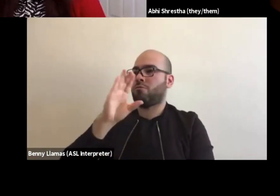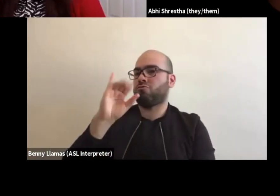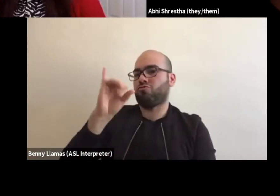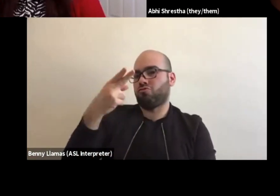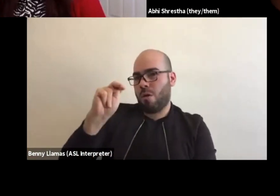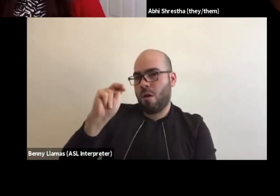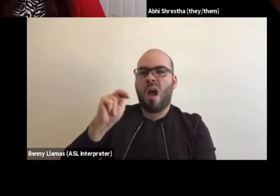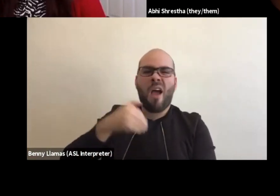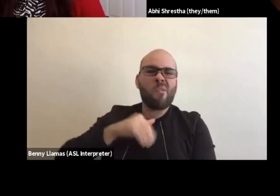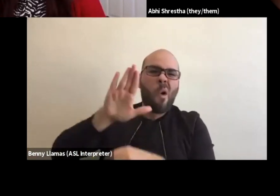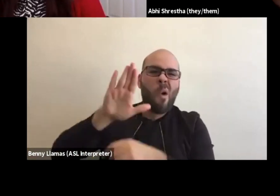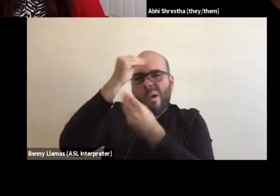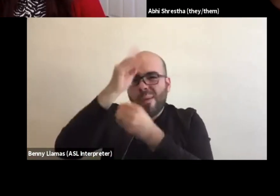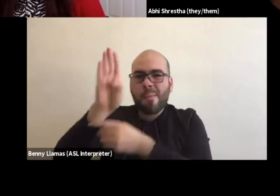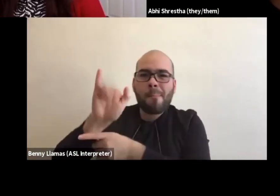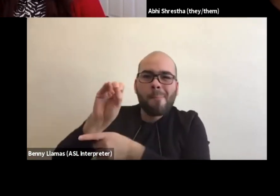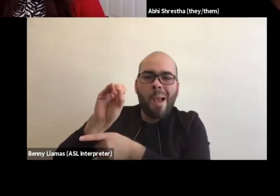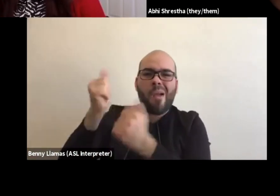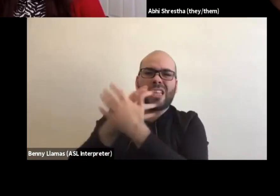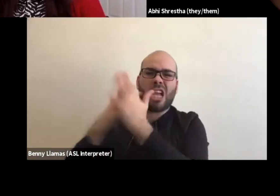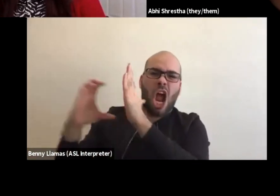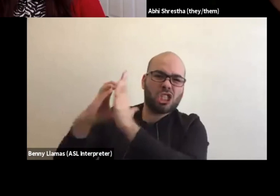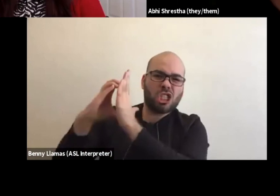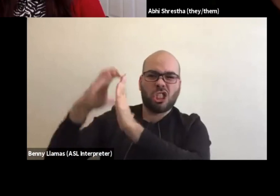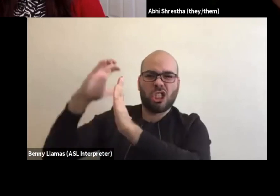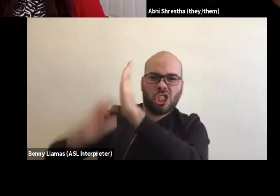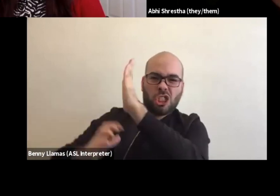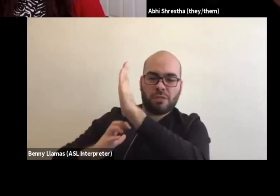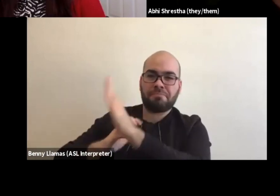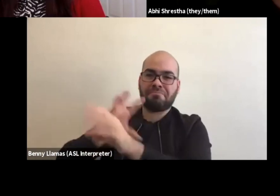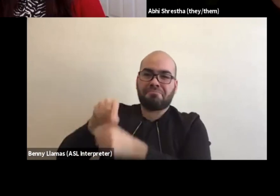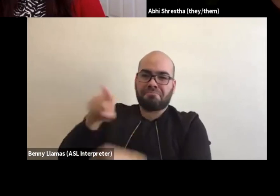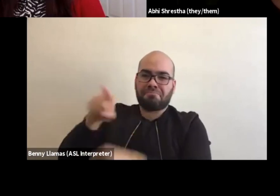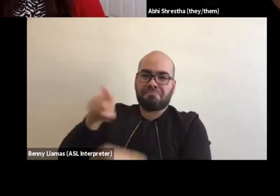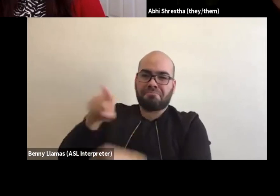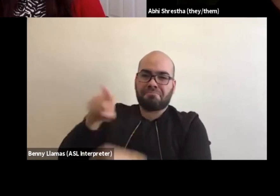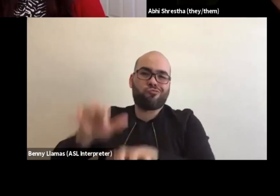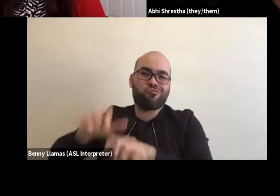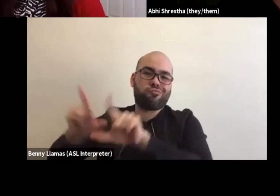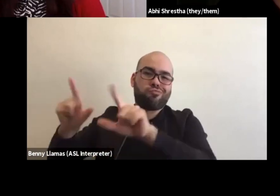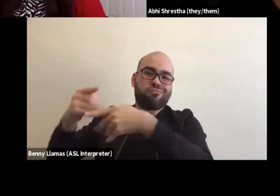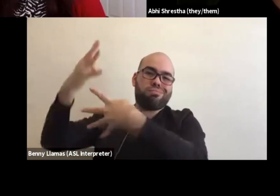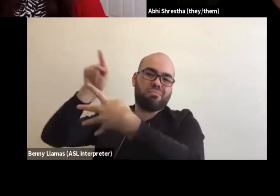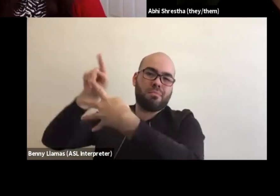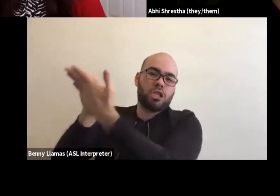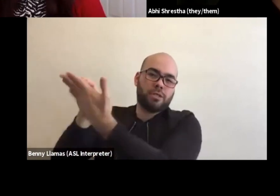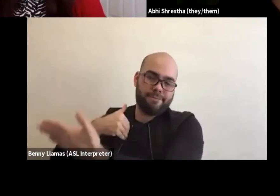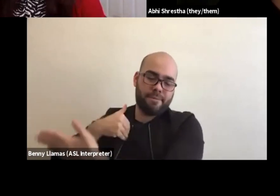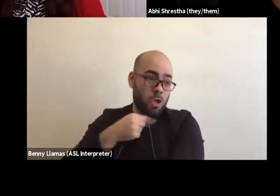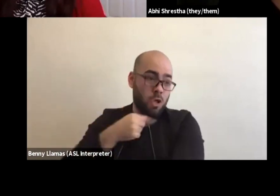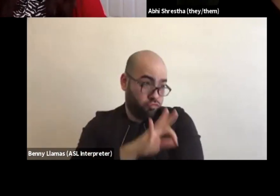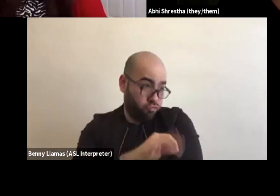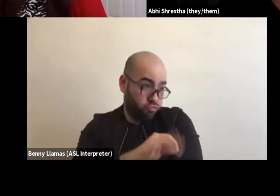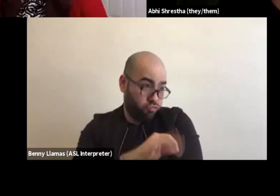to learn more about you. Erika, first off, how are you? How are you doing today? I'm enduring, I